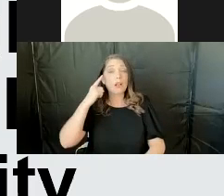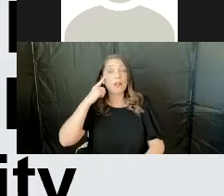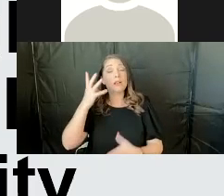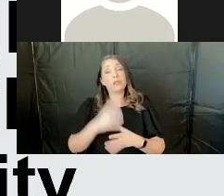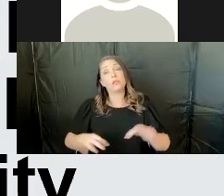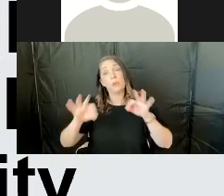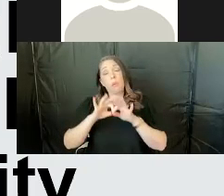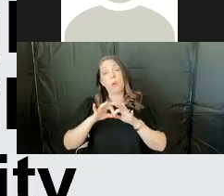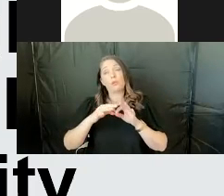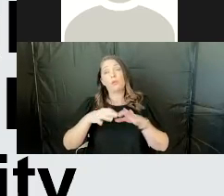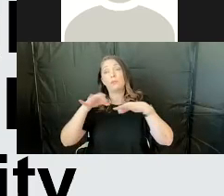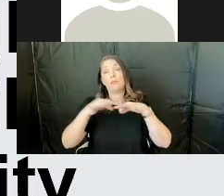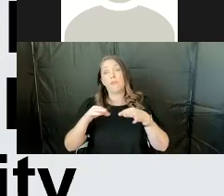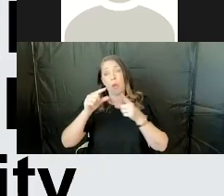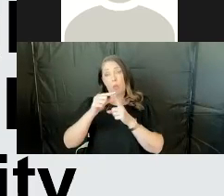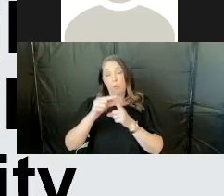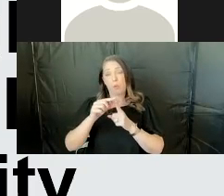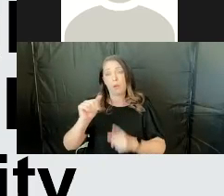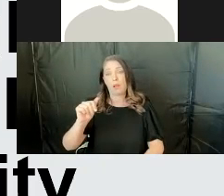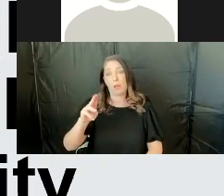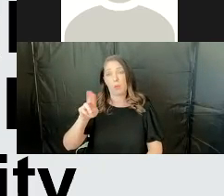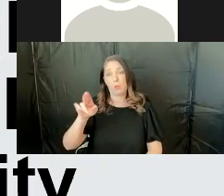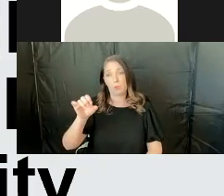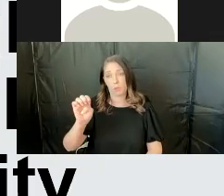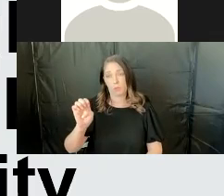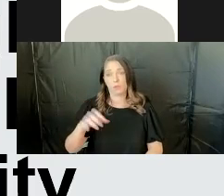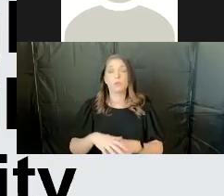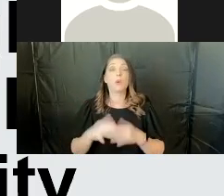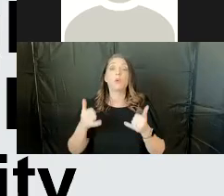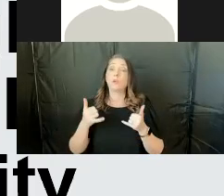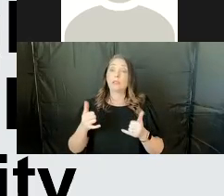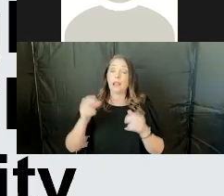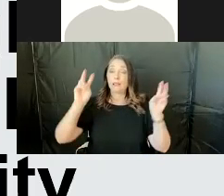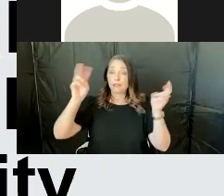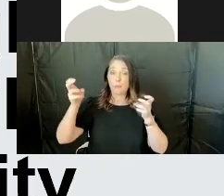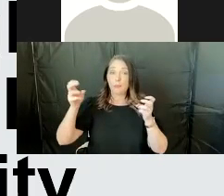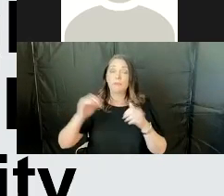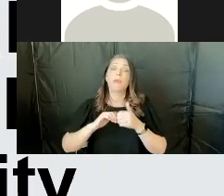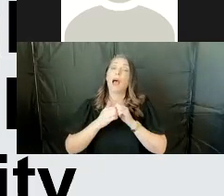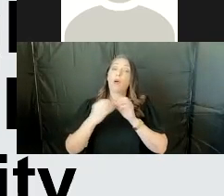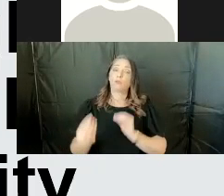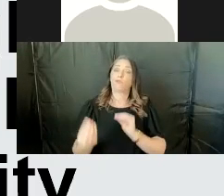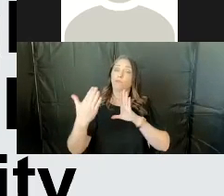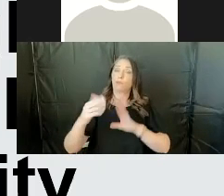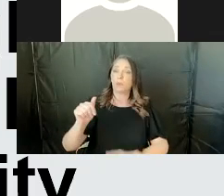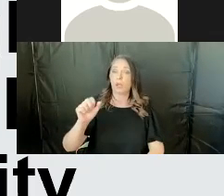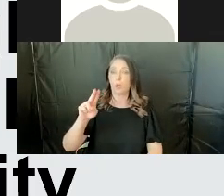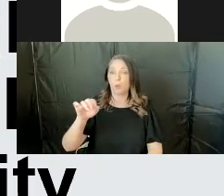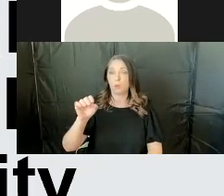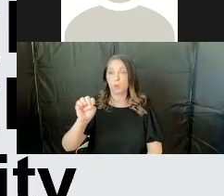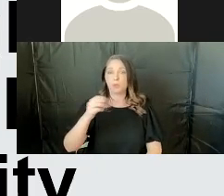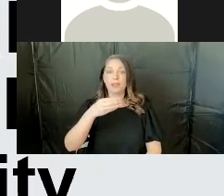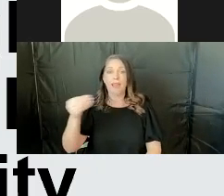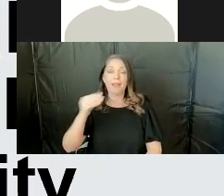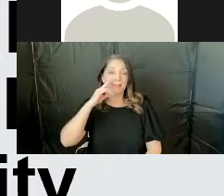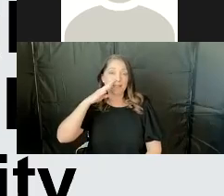it. Today's topic is how to address abuse and neglect in licensed facilities and community settings.